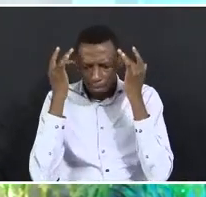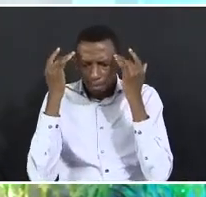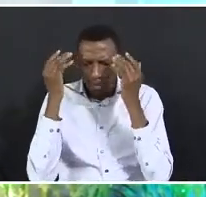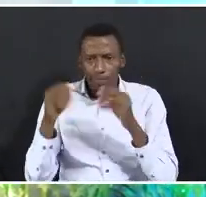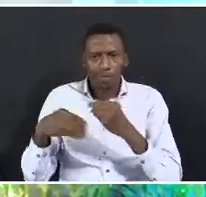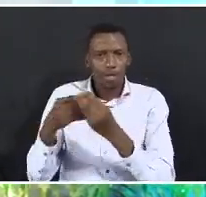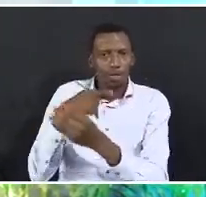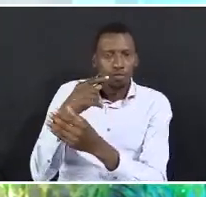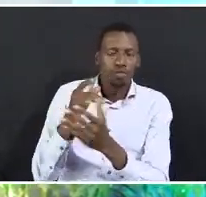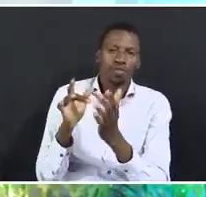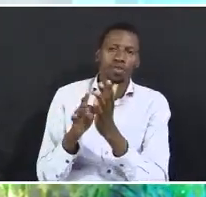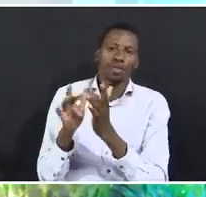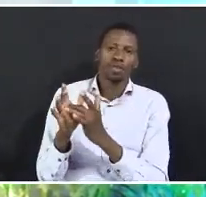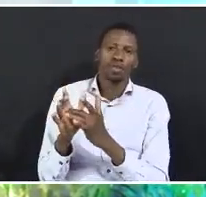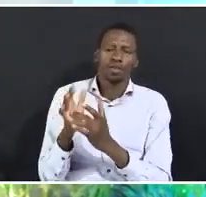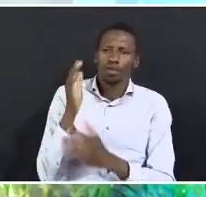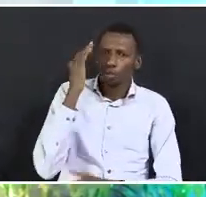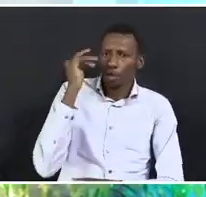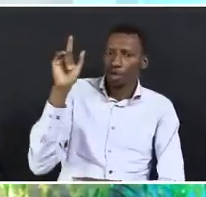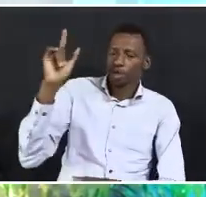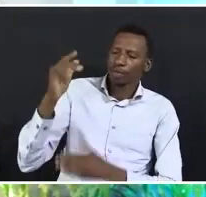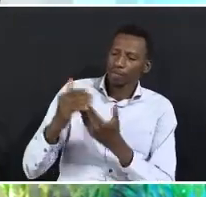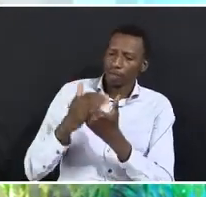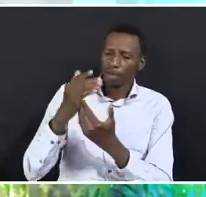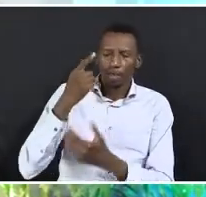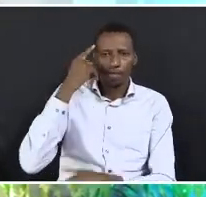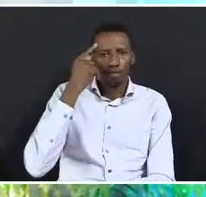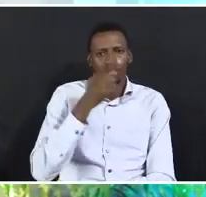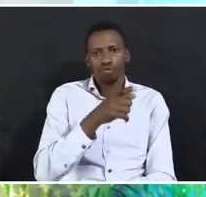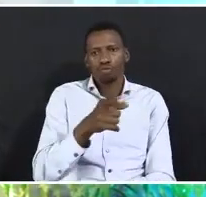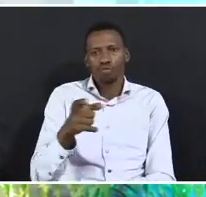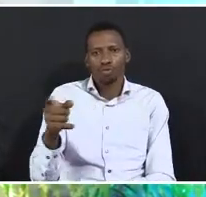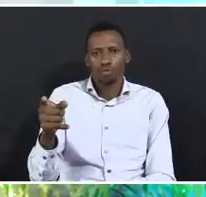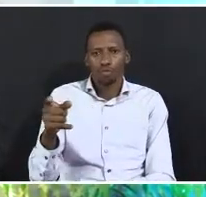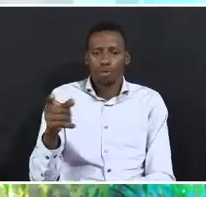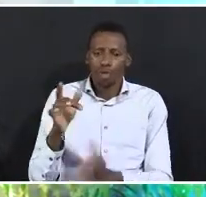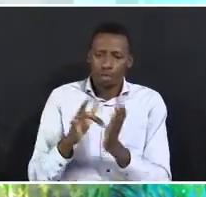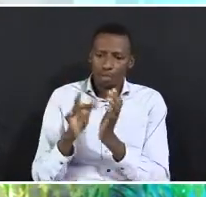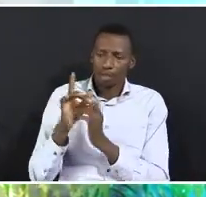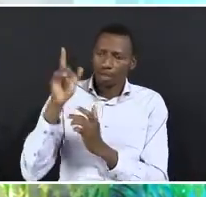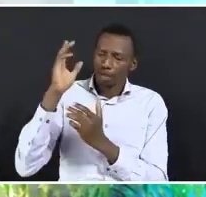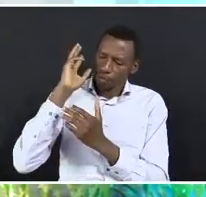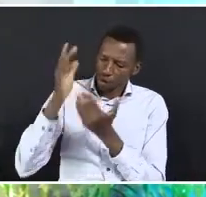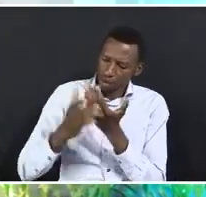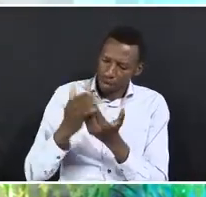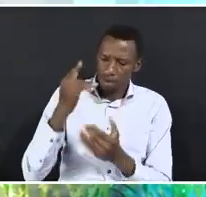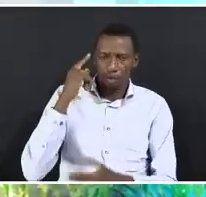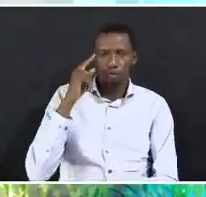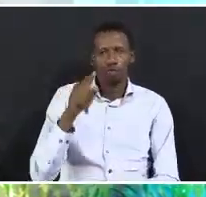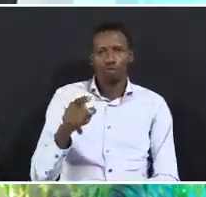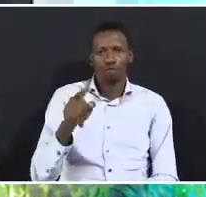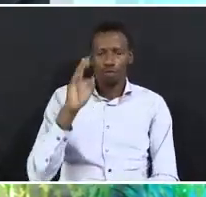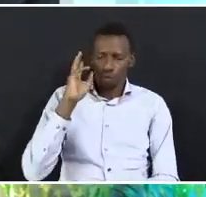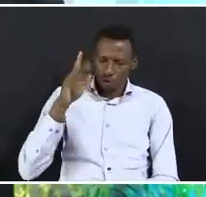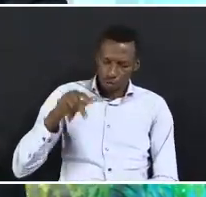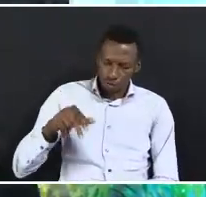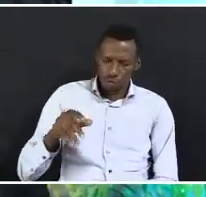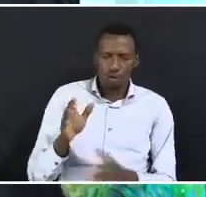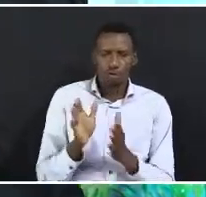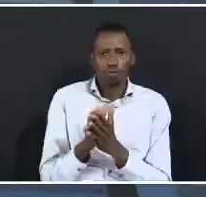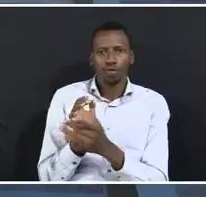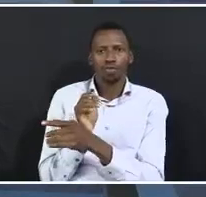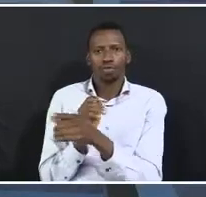who? For he cares for you. He will sustain you. He will walk with you. So we are